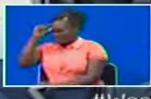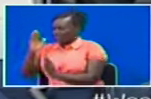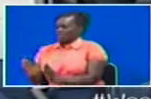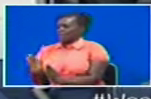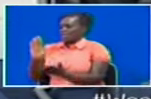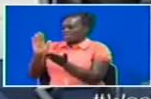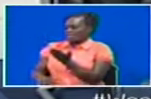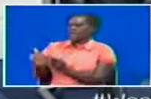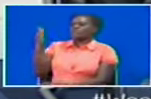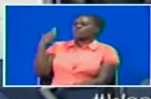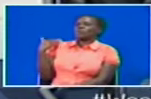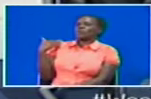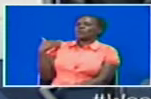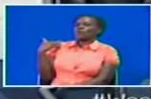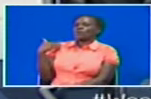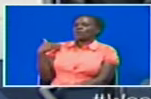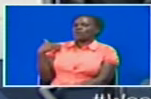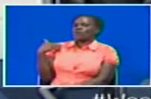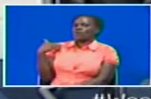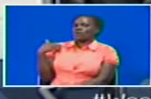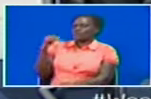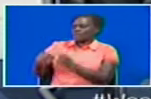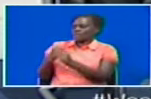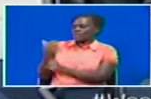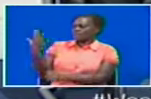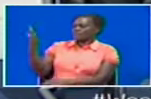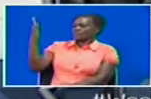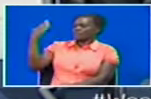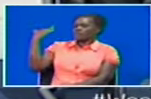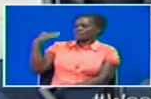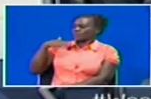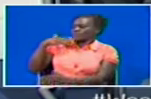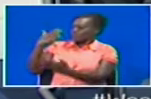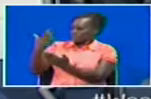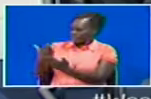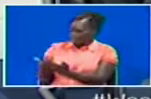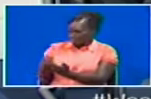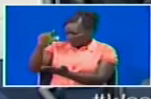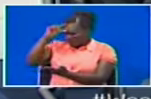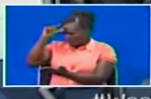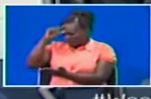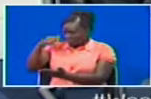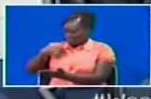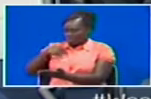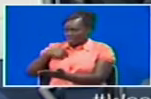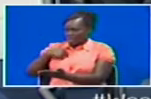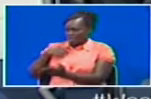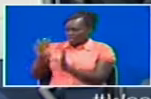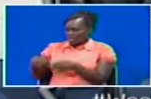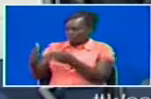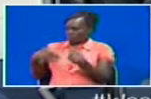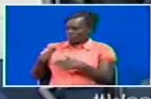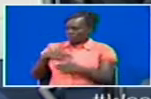the ones we've had before, than the one we've had in the last 5 years? Thank you. In my government, I will create for my people